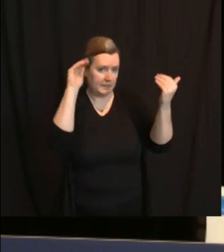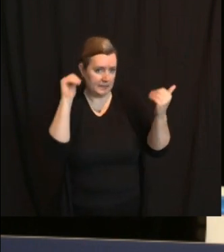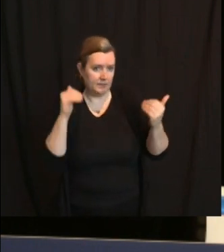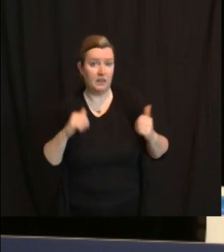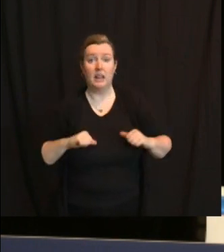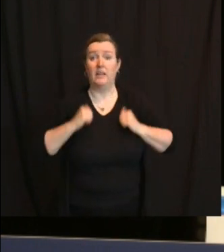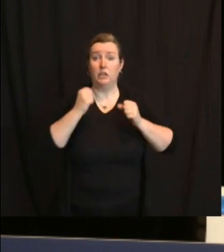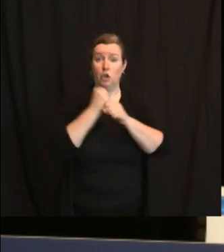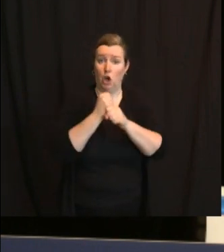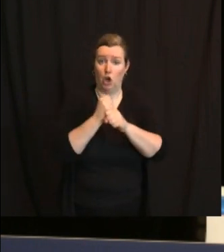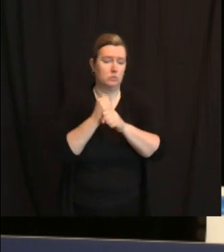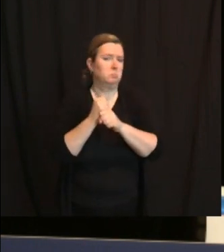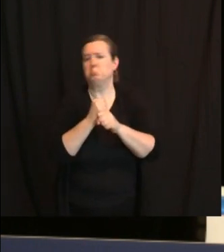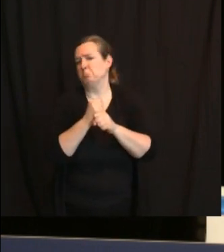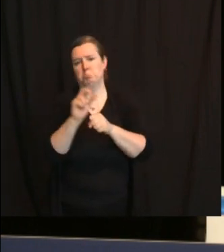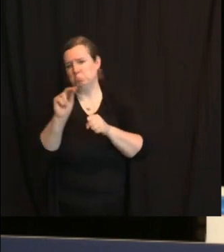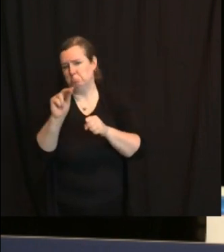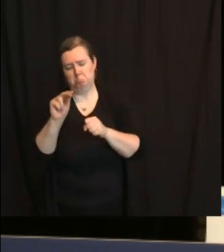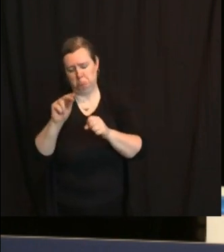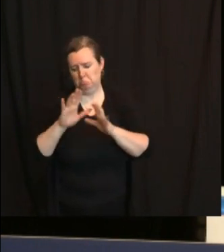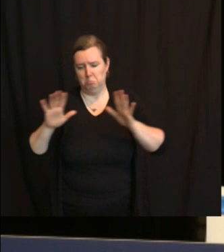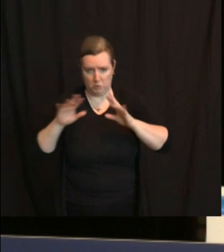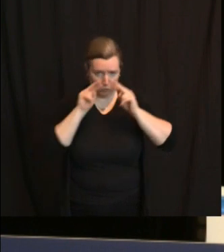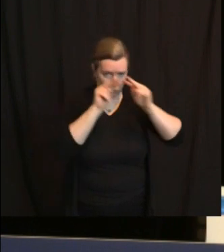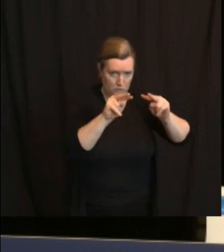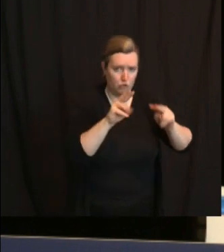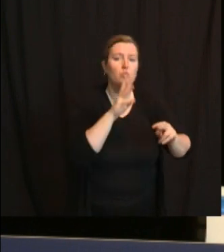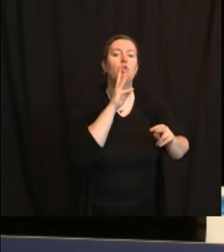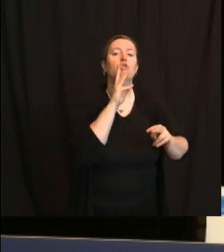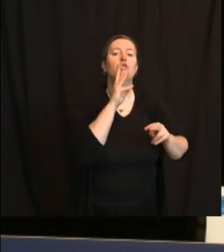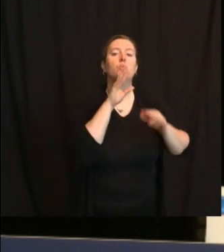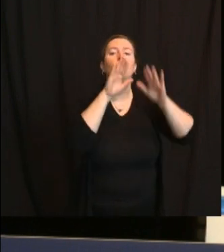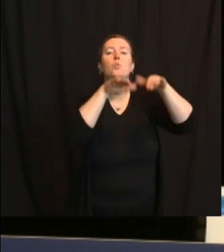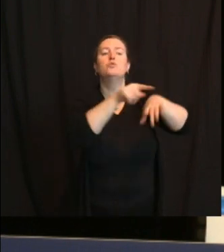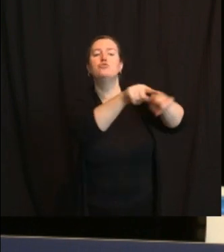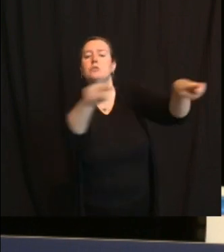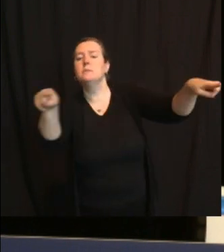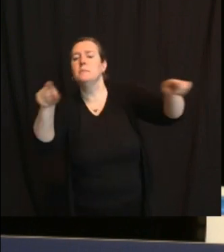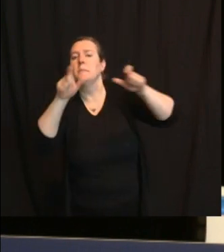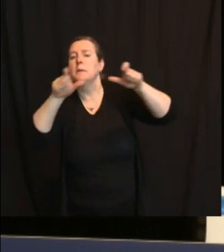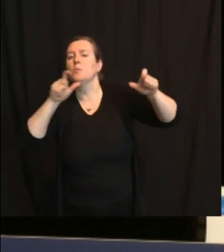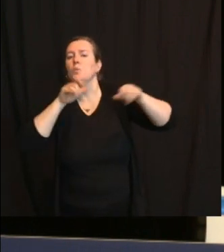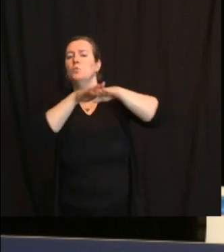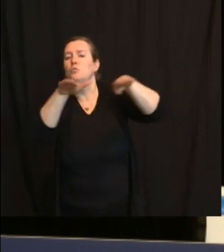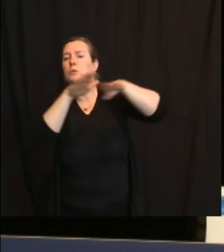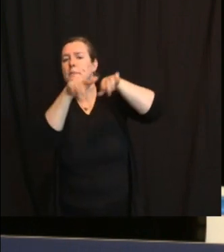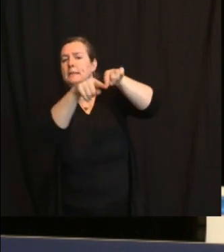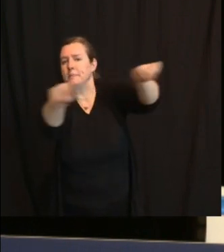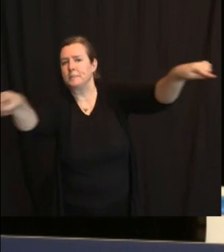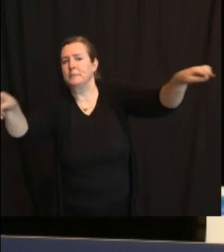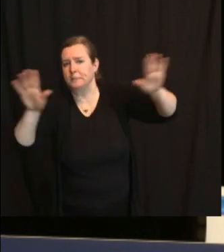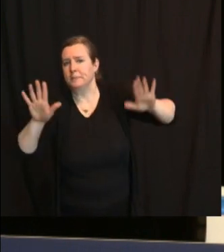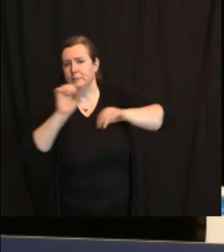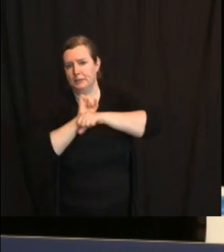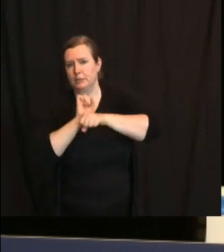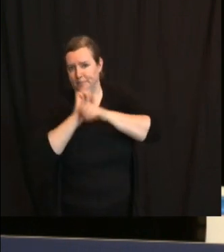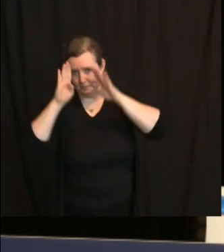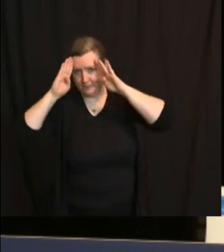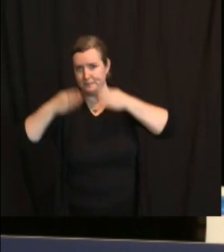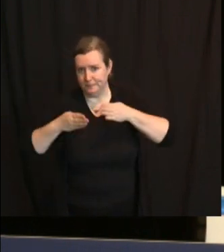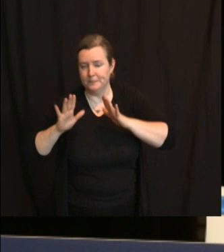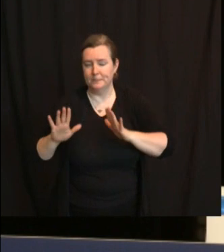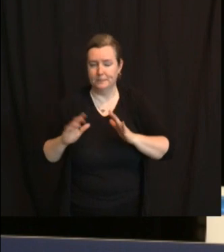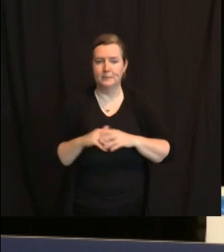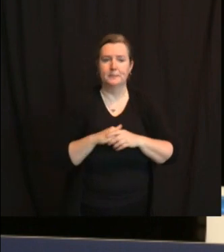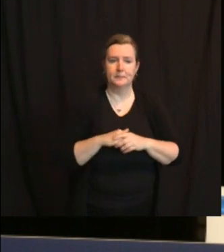the job that they always do, and that's to watch the ocean and watch to make sure everyone's safe there. We'll watch what's